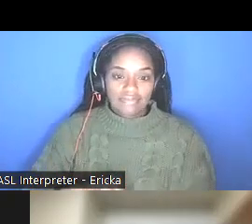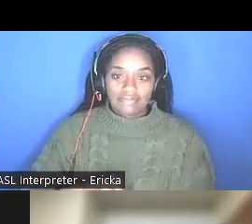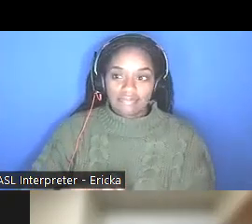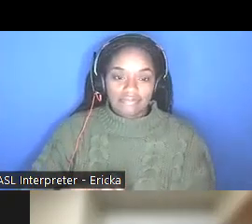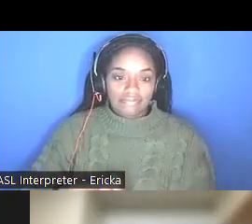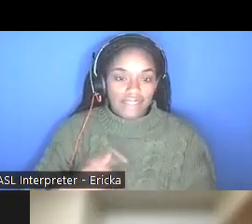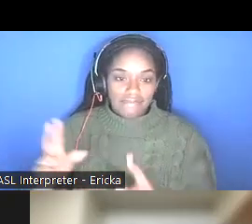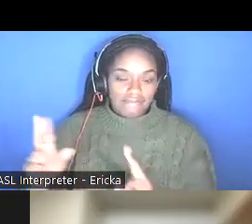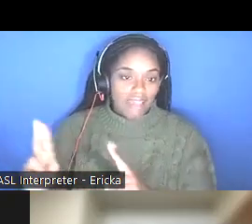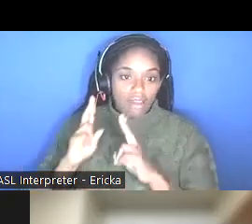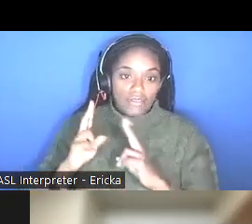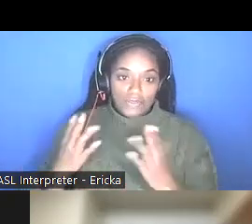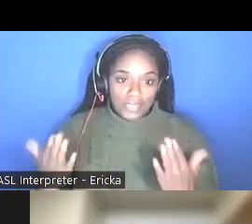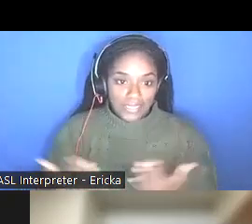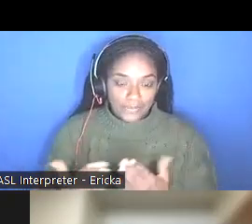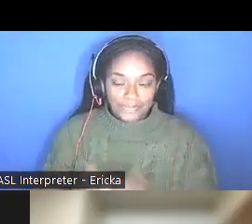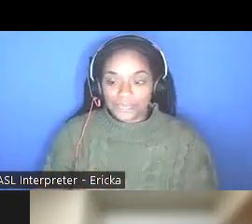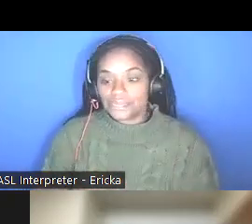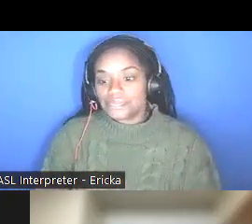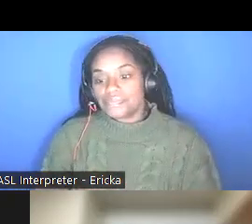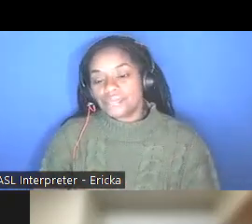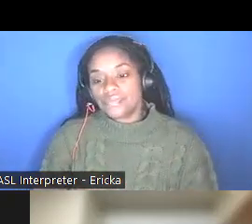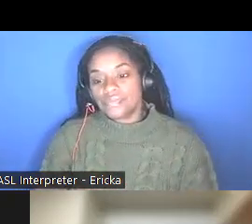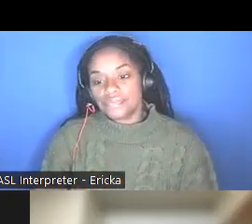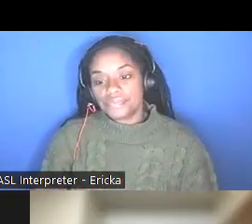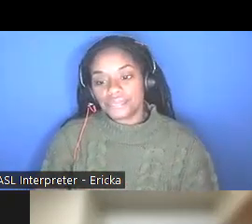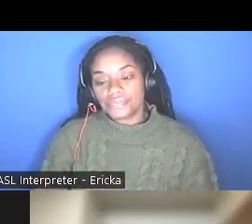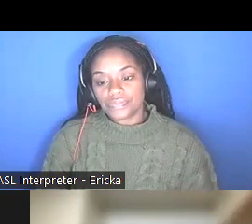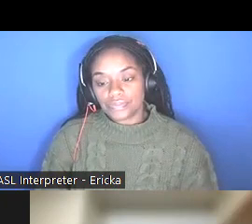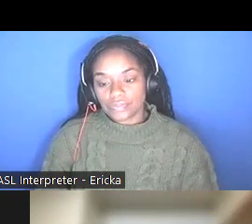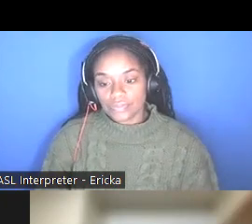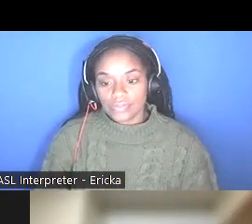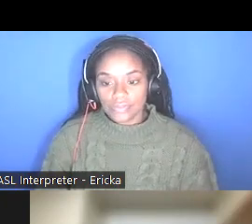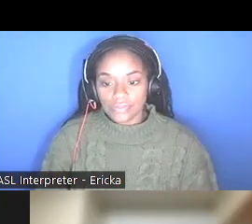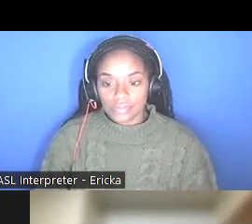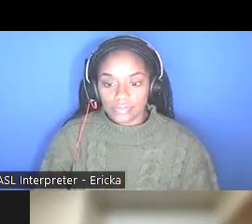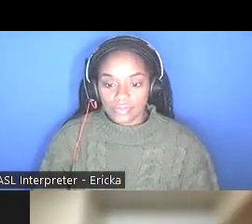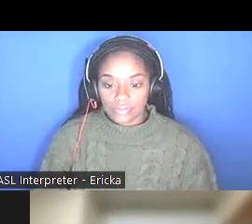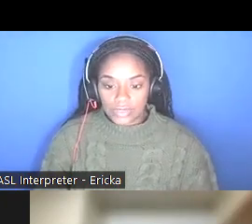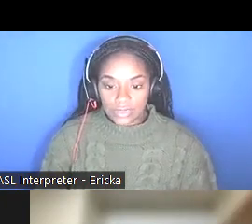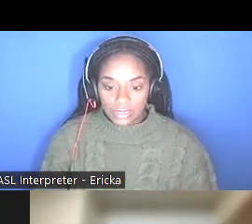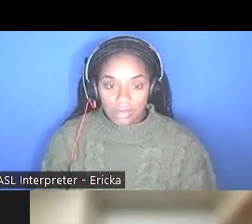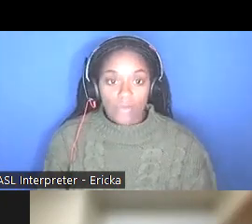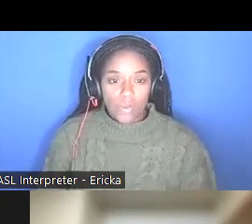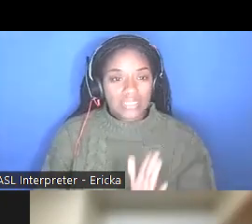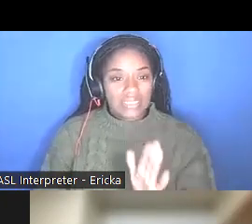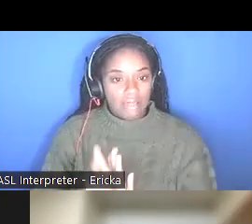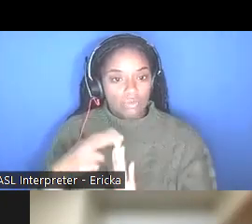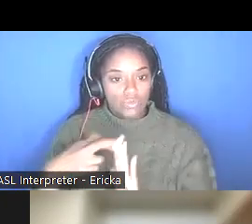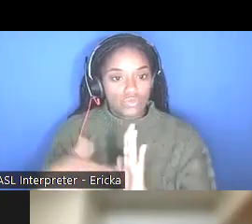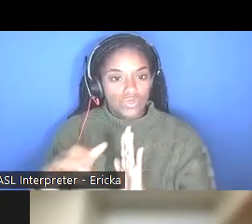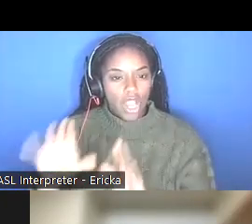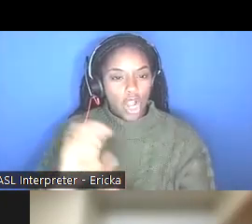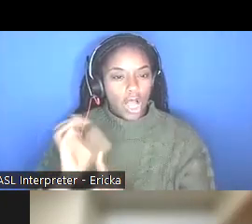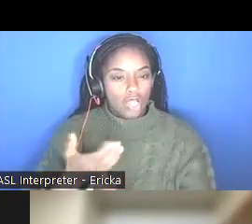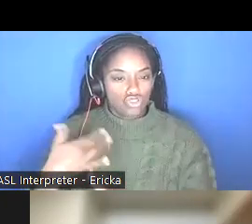space. The other thing is, making sure that we develop protocols that are culturally